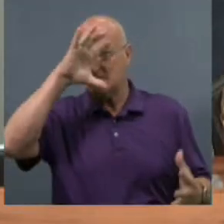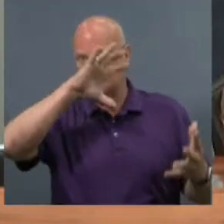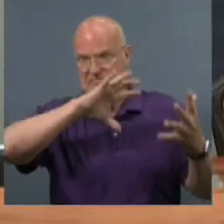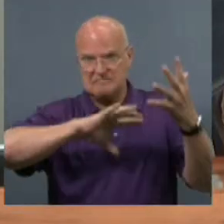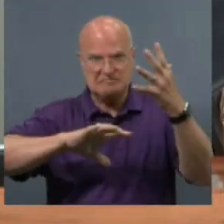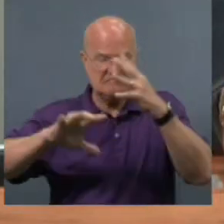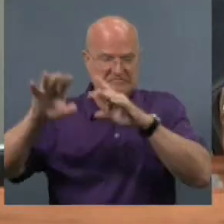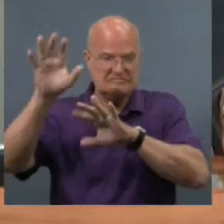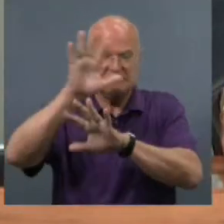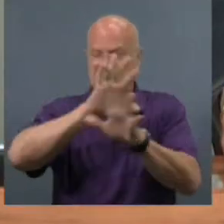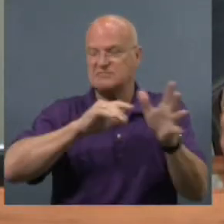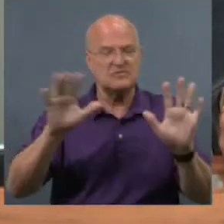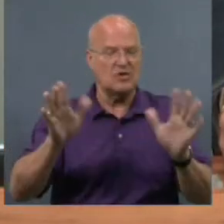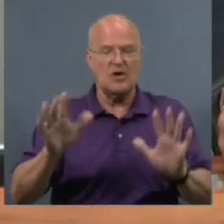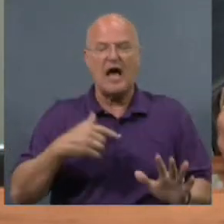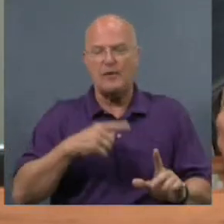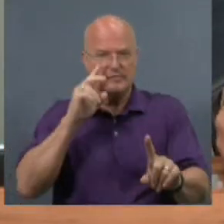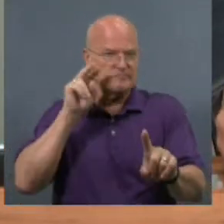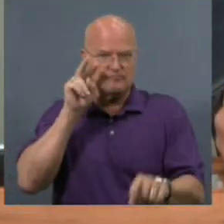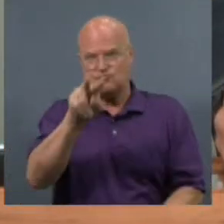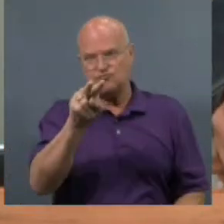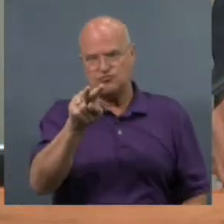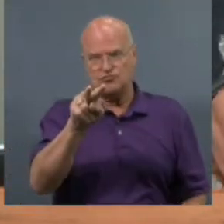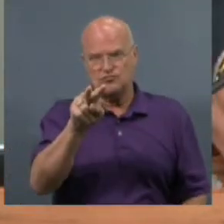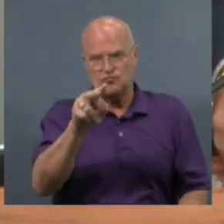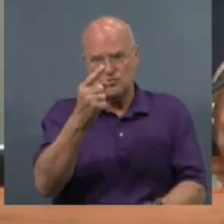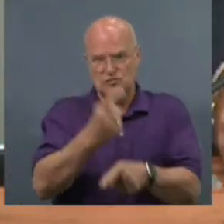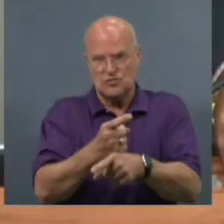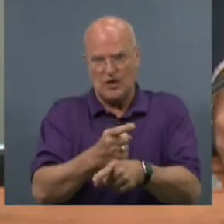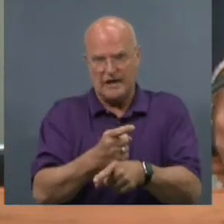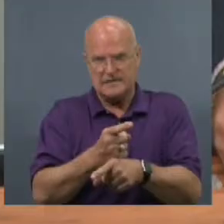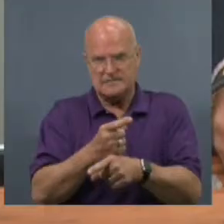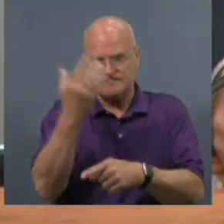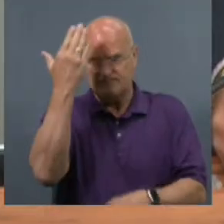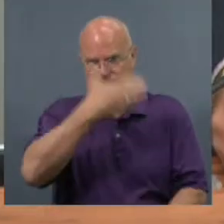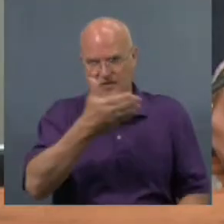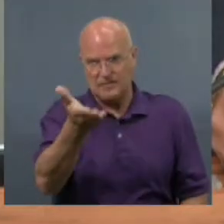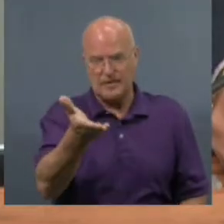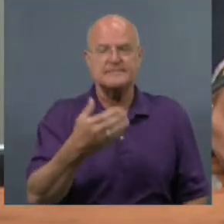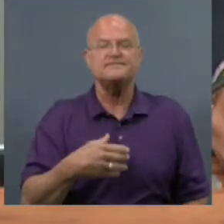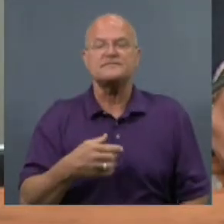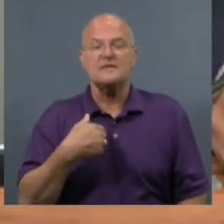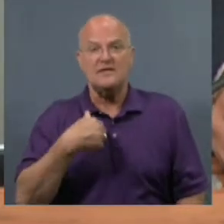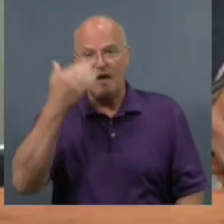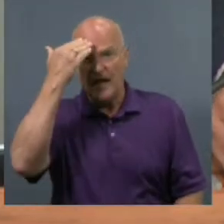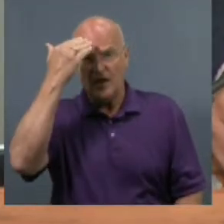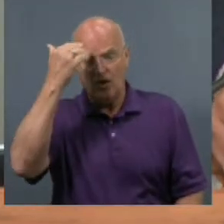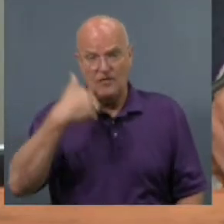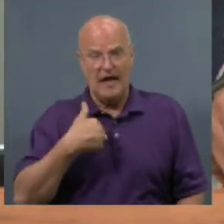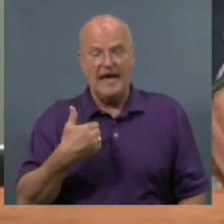or anything I like to look at what's right in front of me, right? So if I